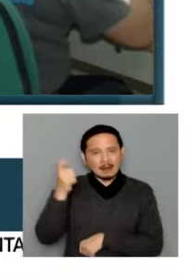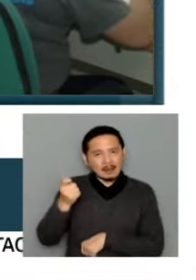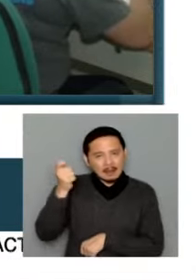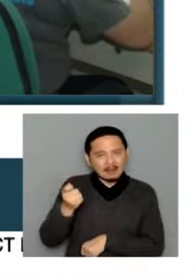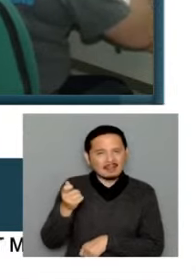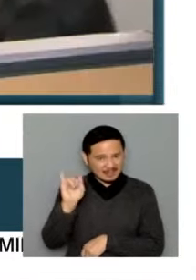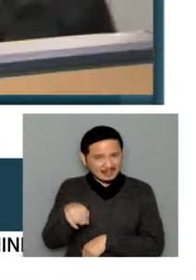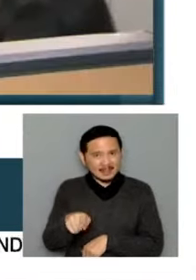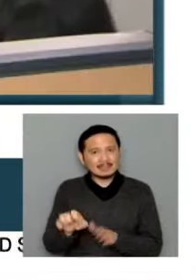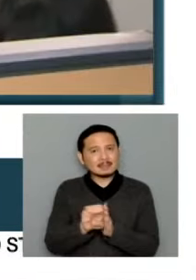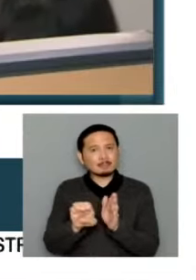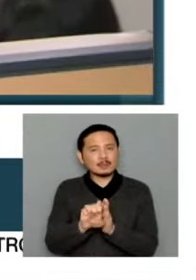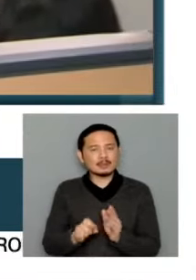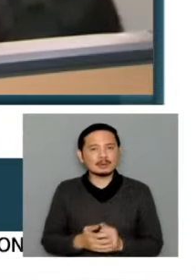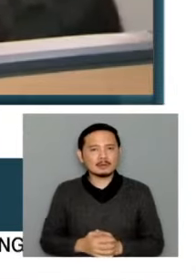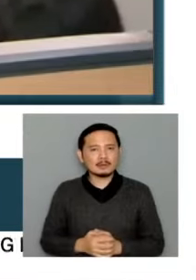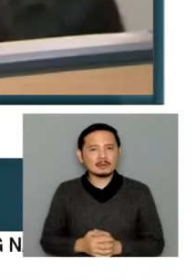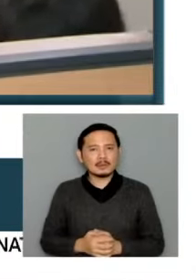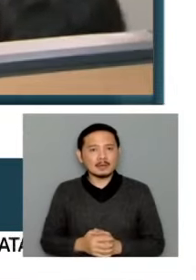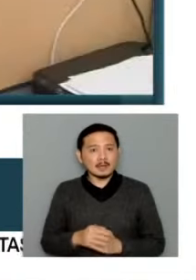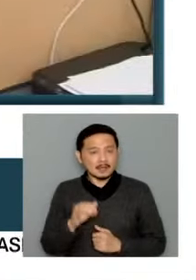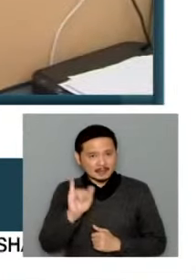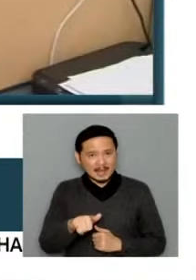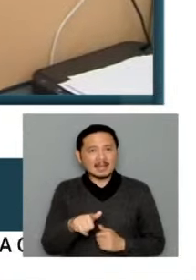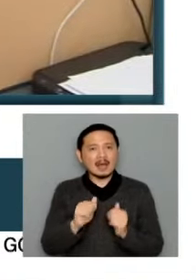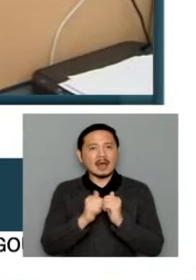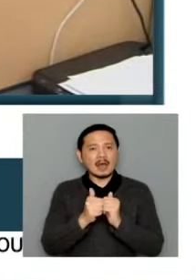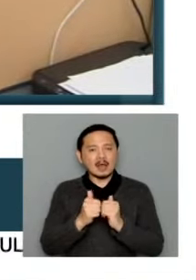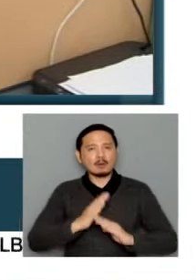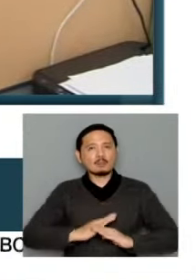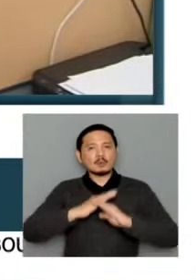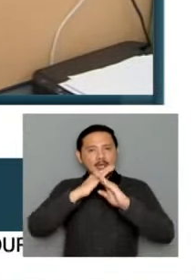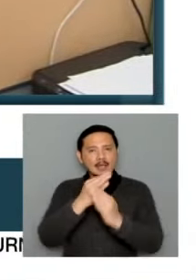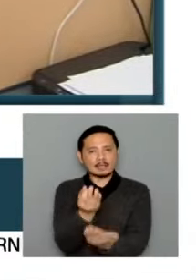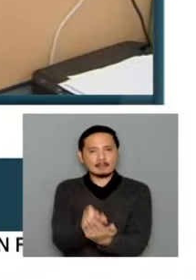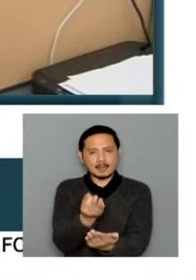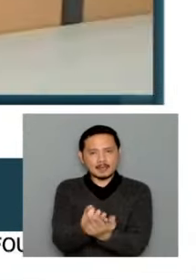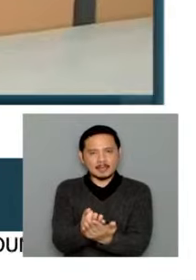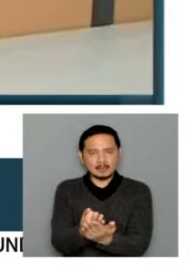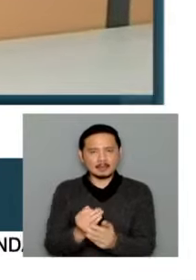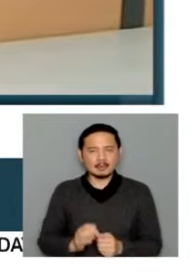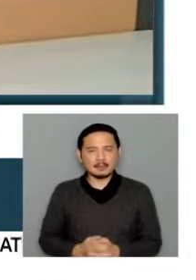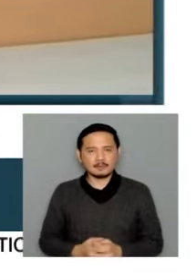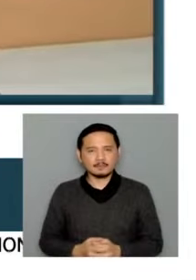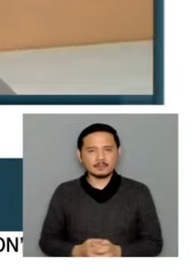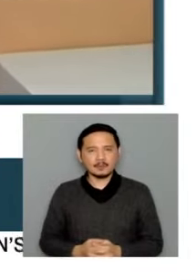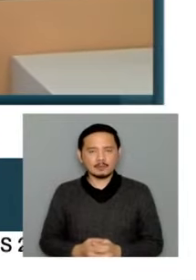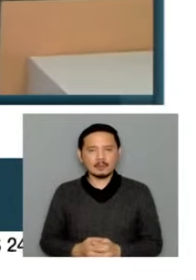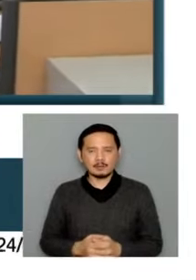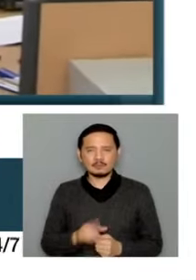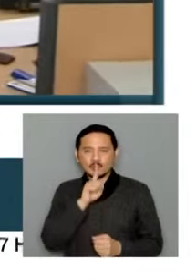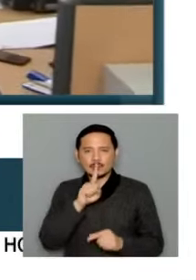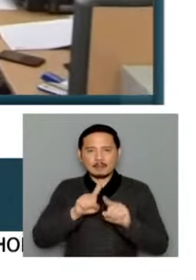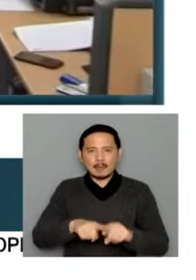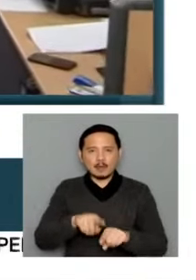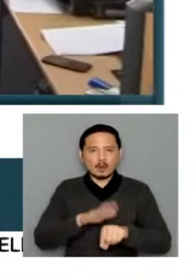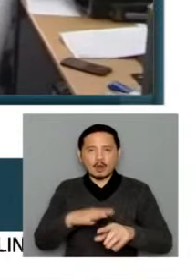way of actually protecting the fund. And it's really based on actuarial study. But perhaps